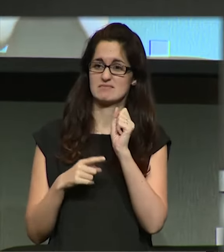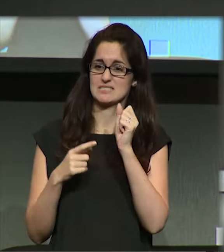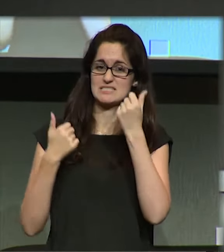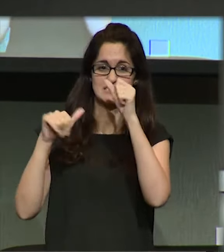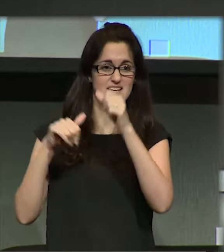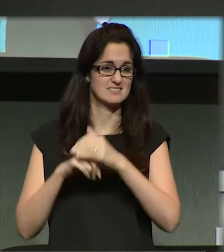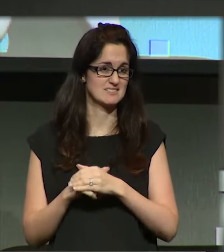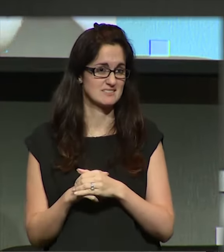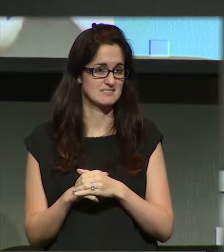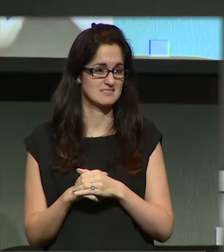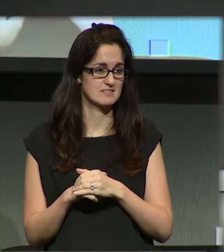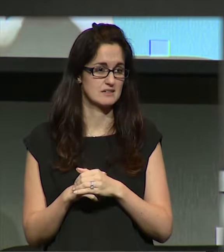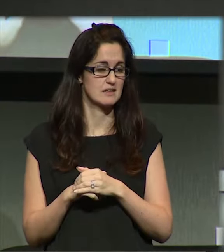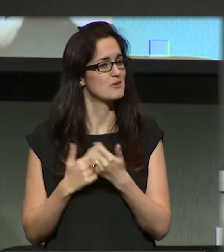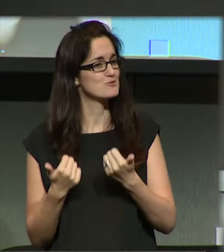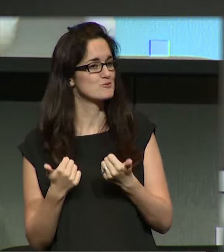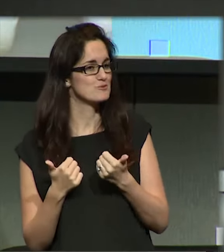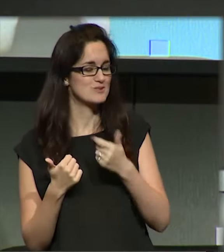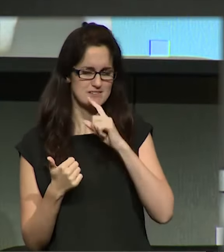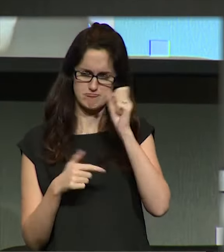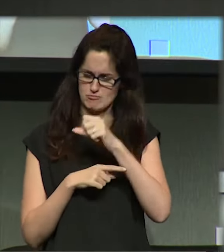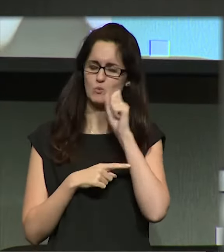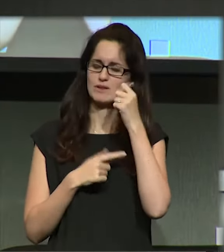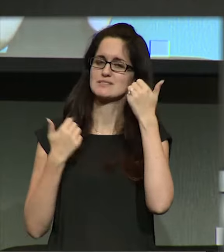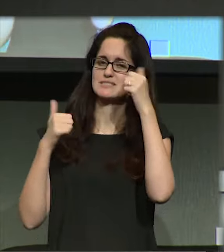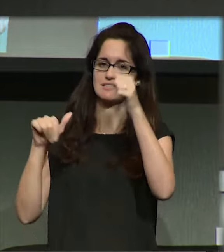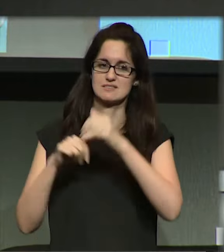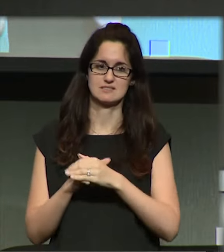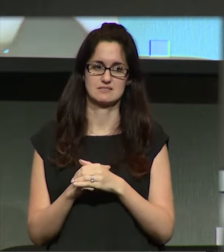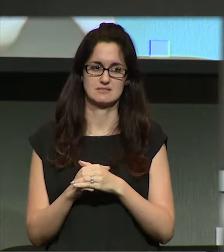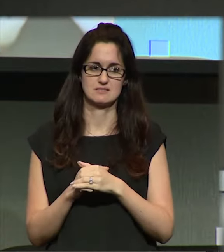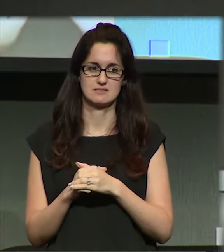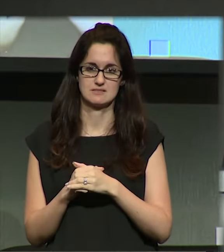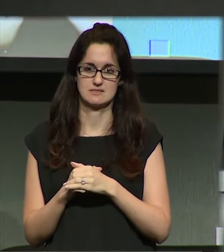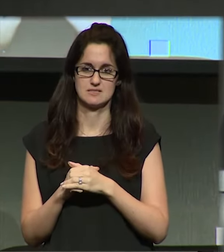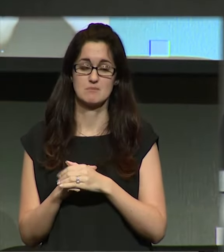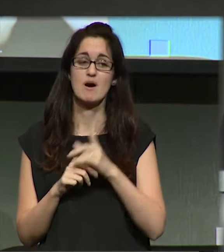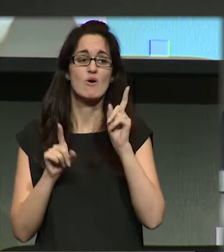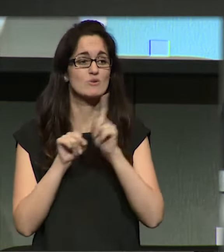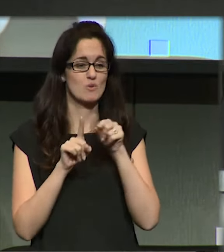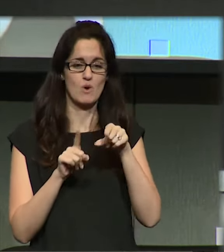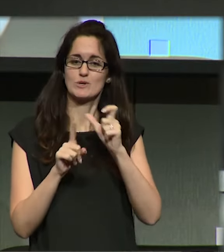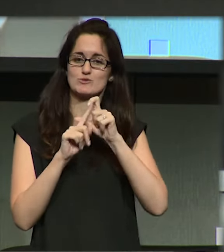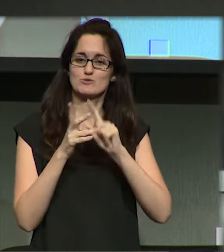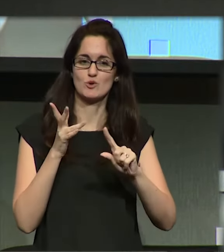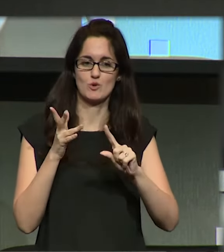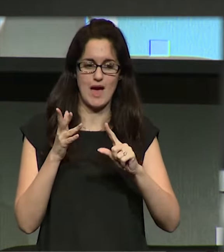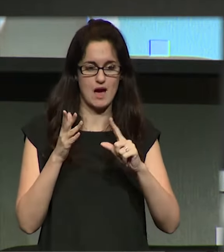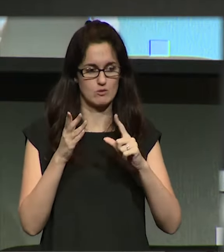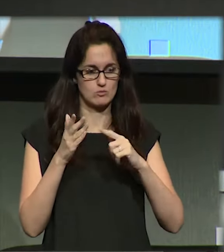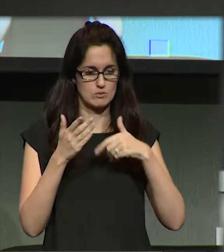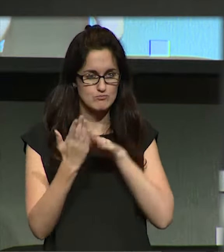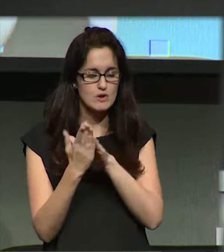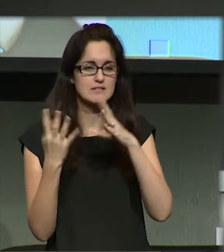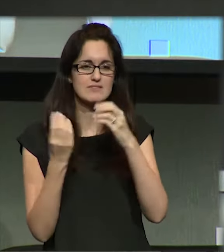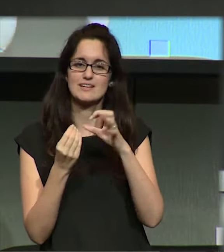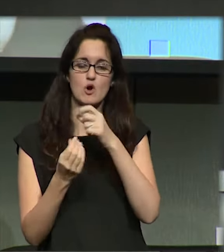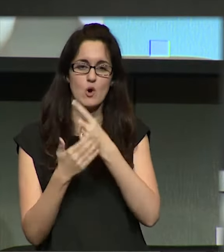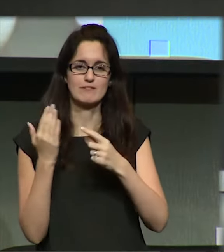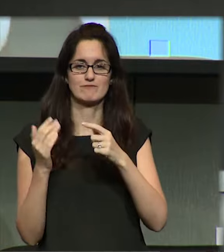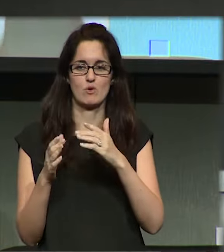cool. But what's also cool is that what we do works really well for poor white kids as well. And it bothers me as an